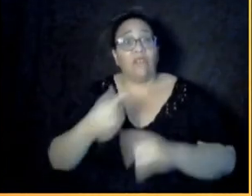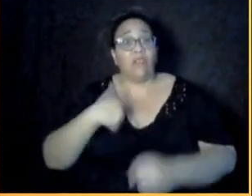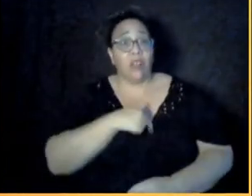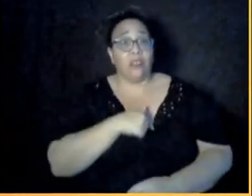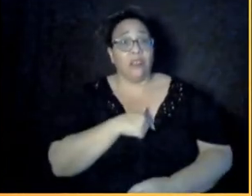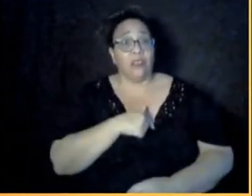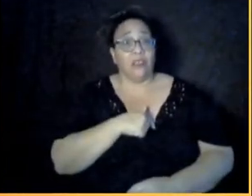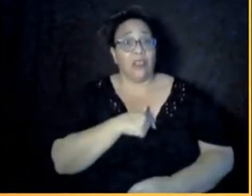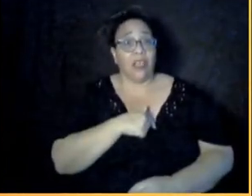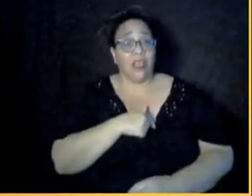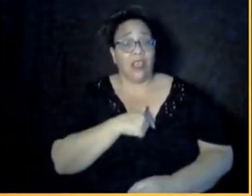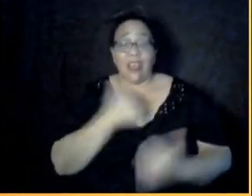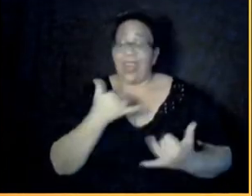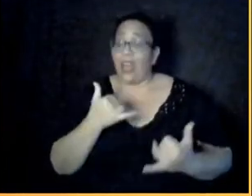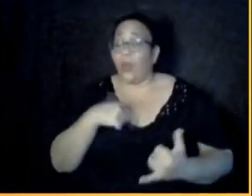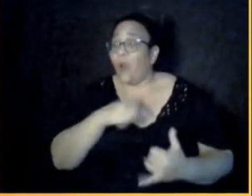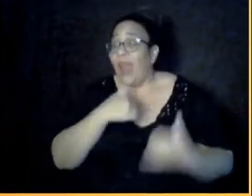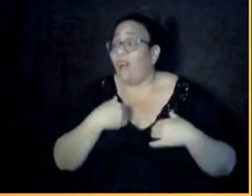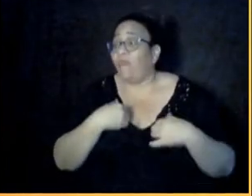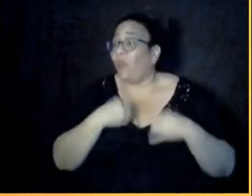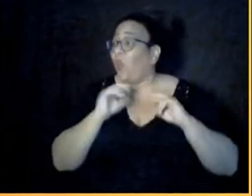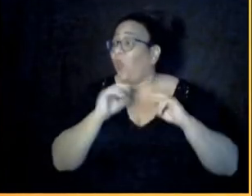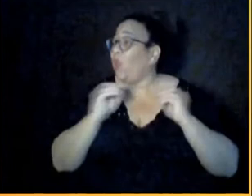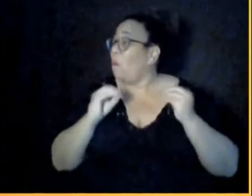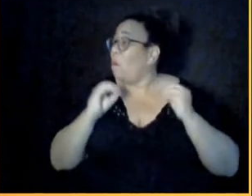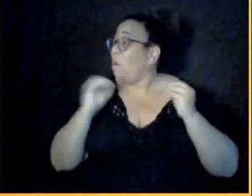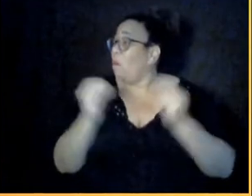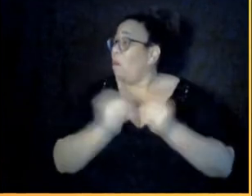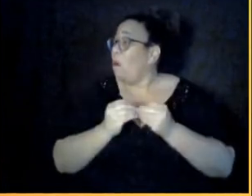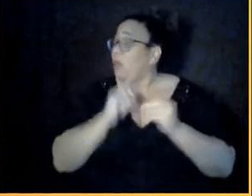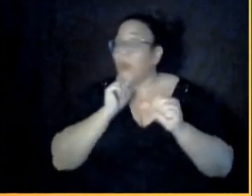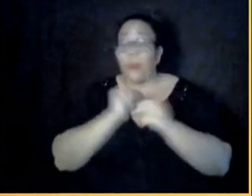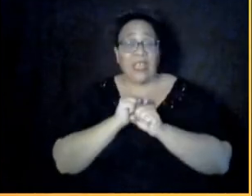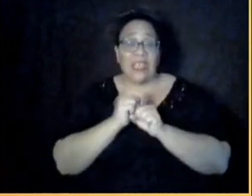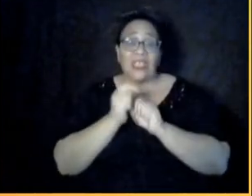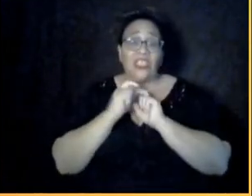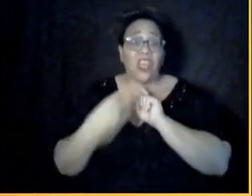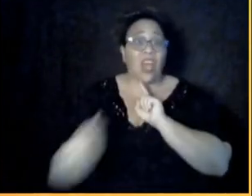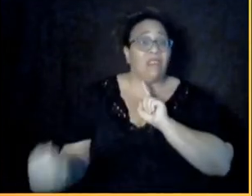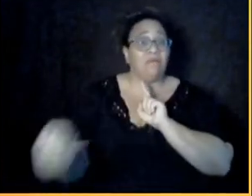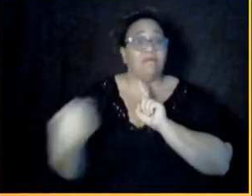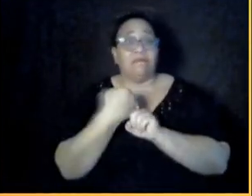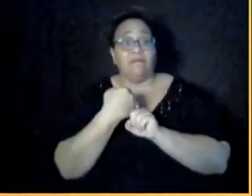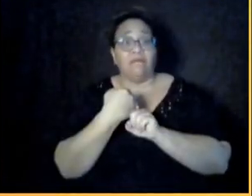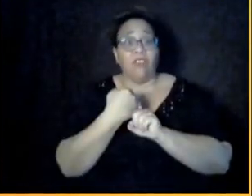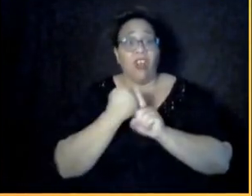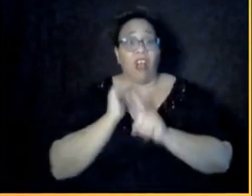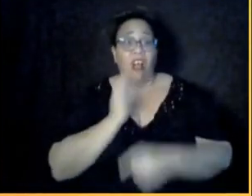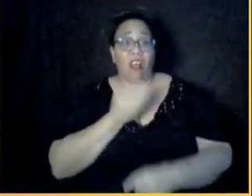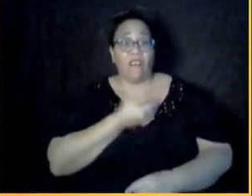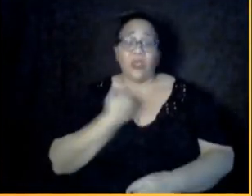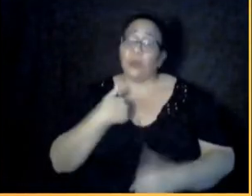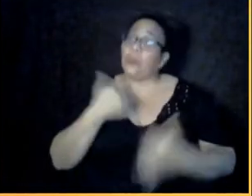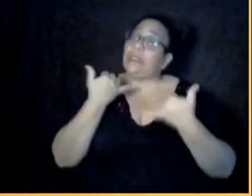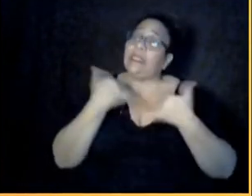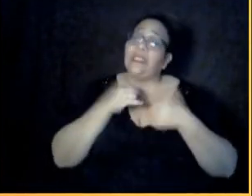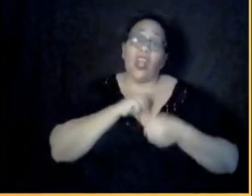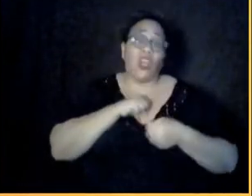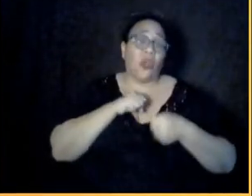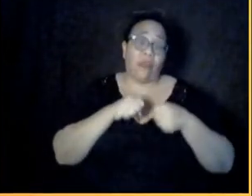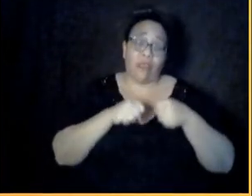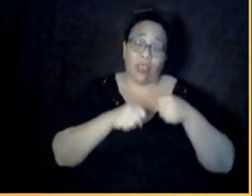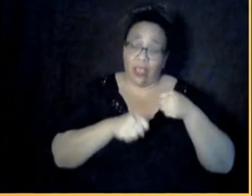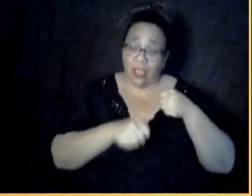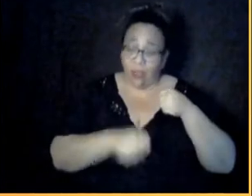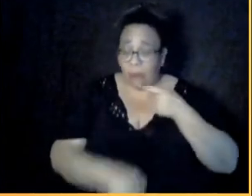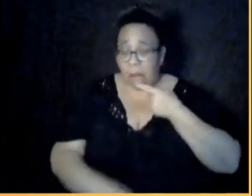and we don't have her no more. So it's a big hit for you know, all of us. We're still grieving. We miss